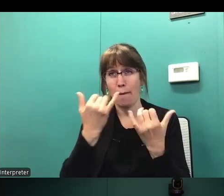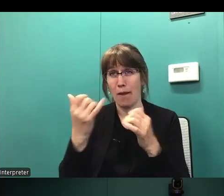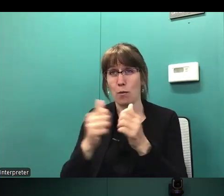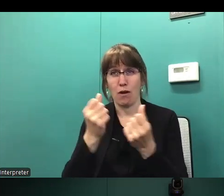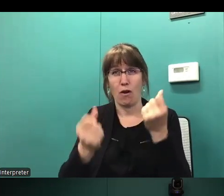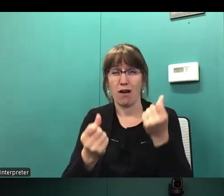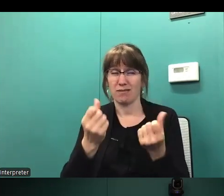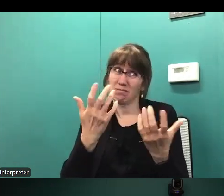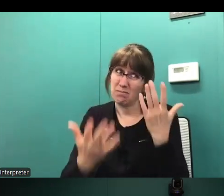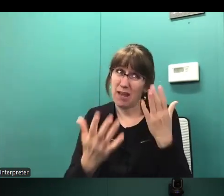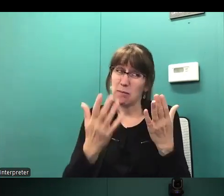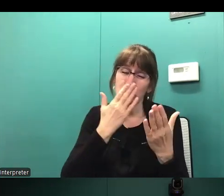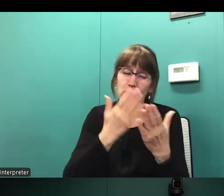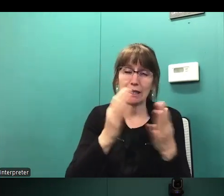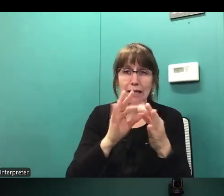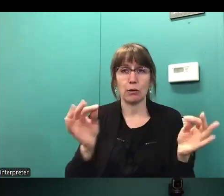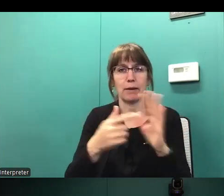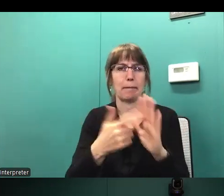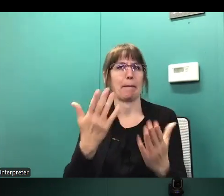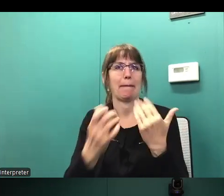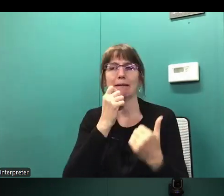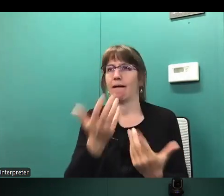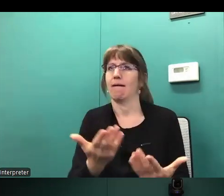language sample, but then again, you might not.